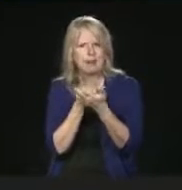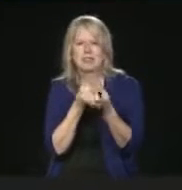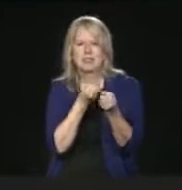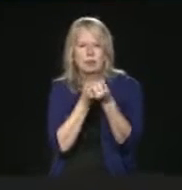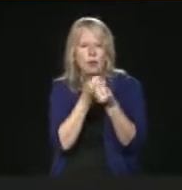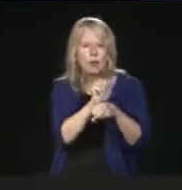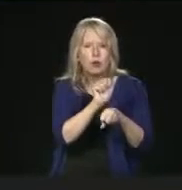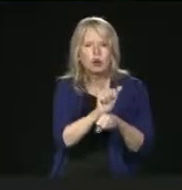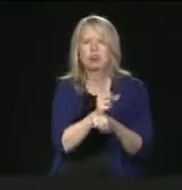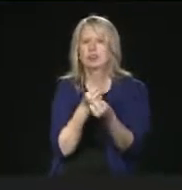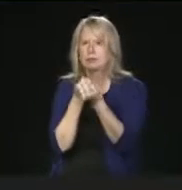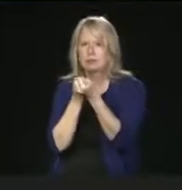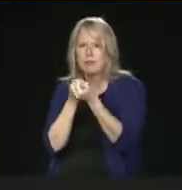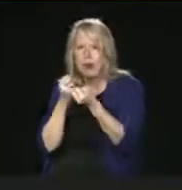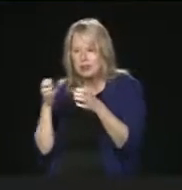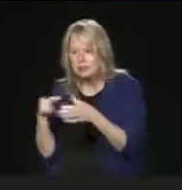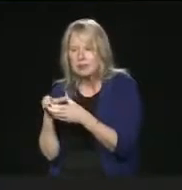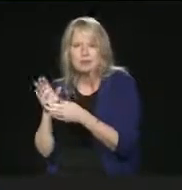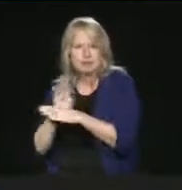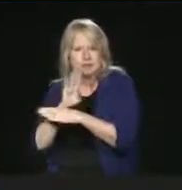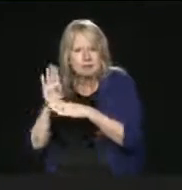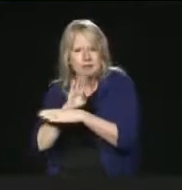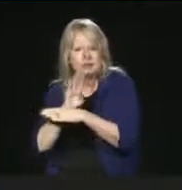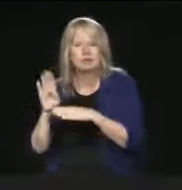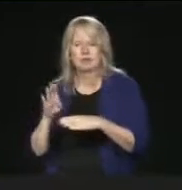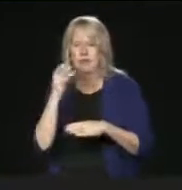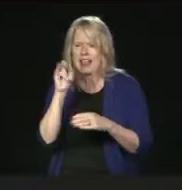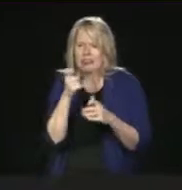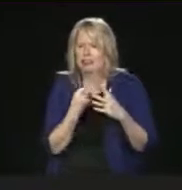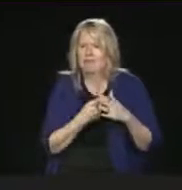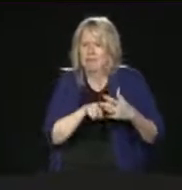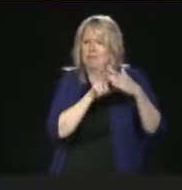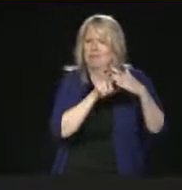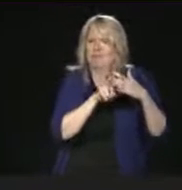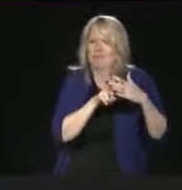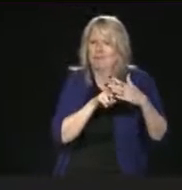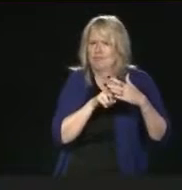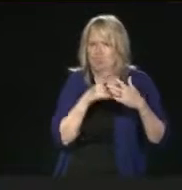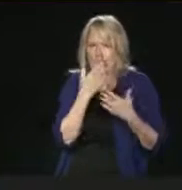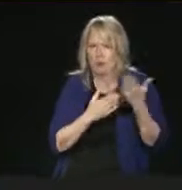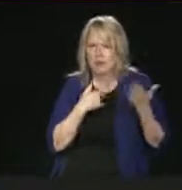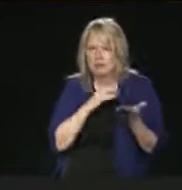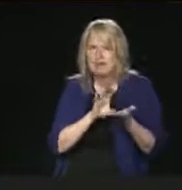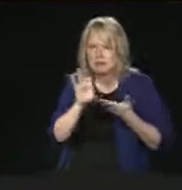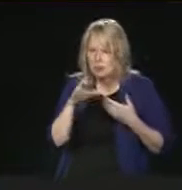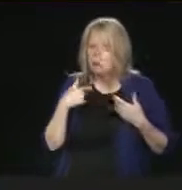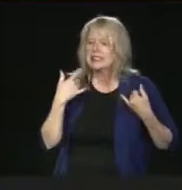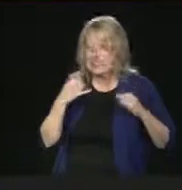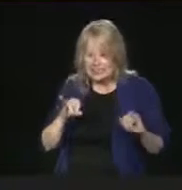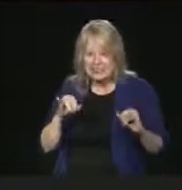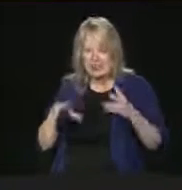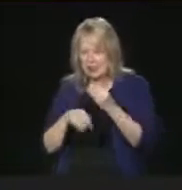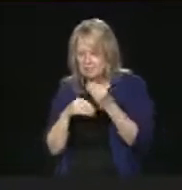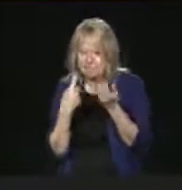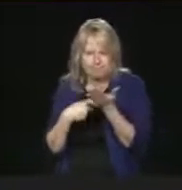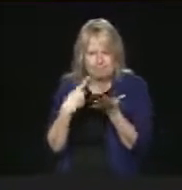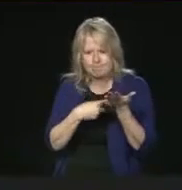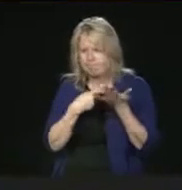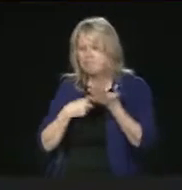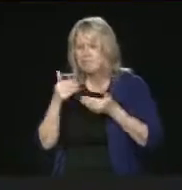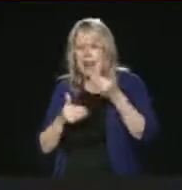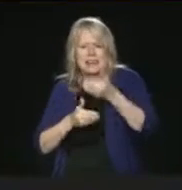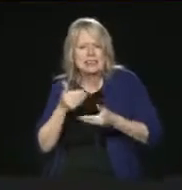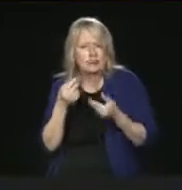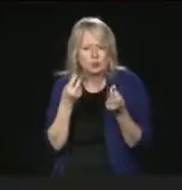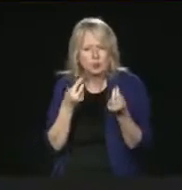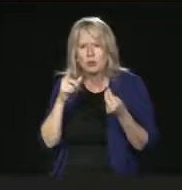small businesses. But that was only the initial phase of what is necessary. We are continuing to talk about next steps, looking